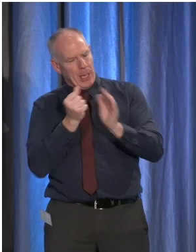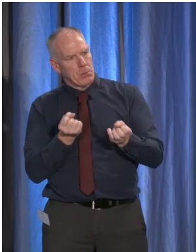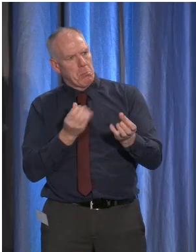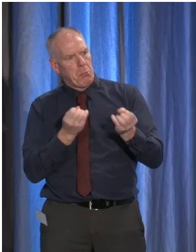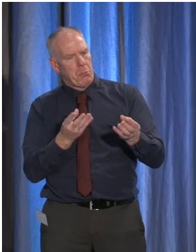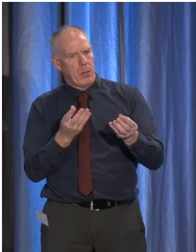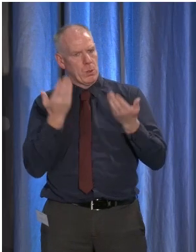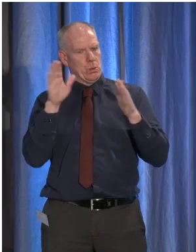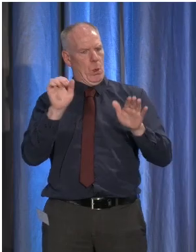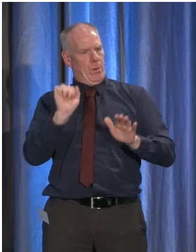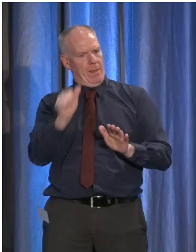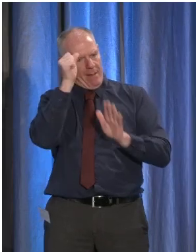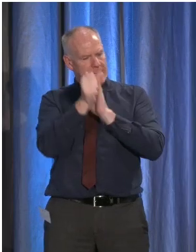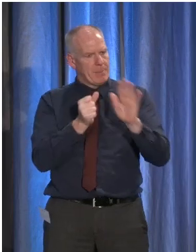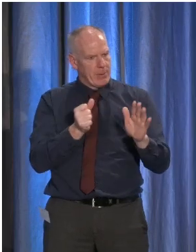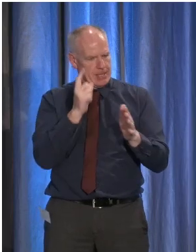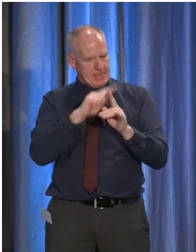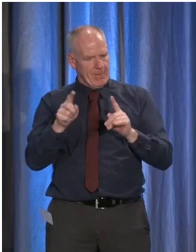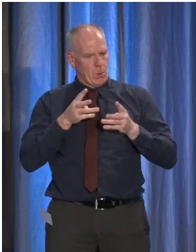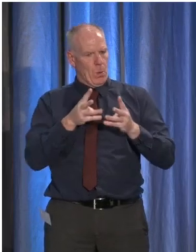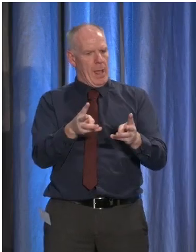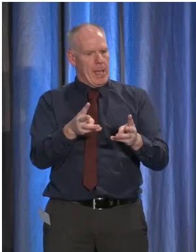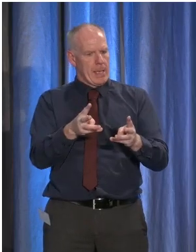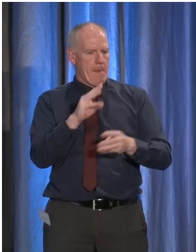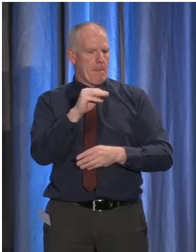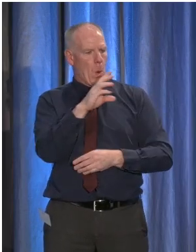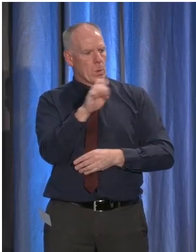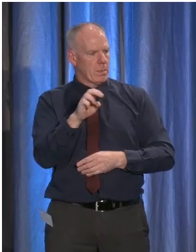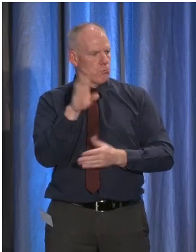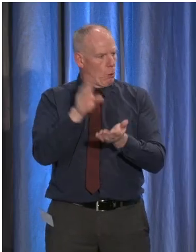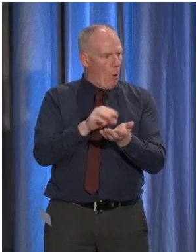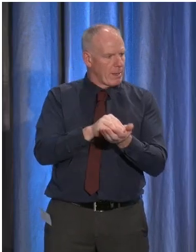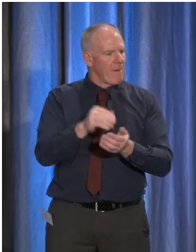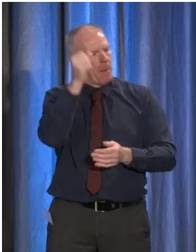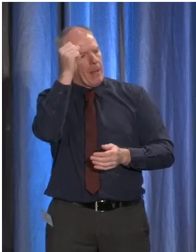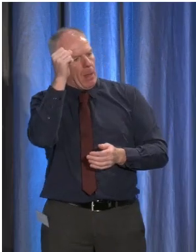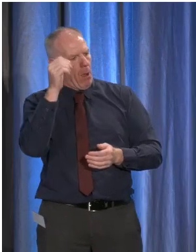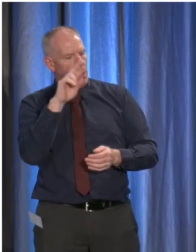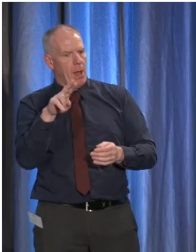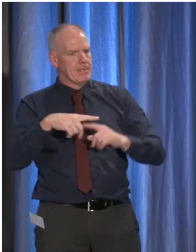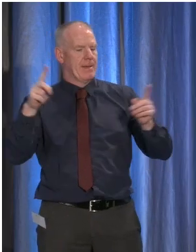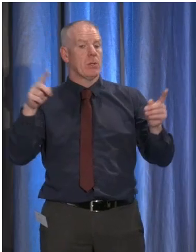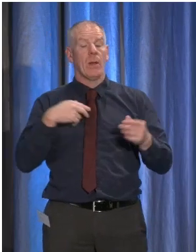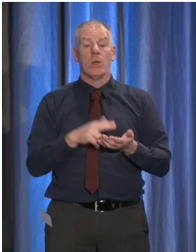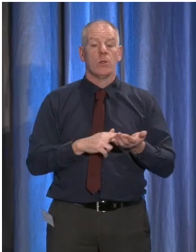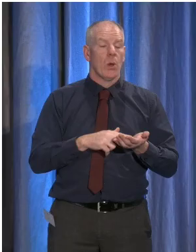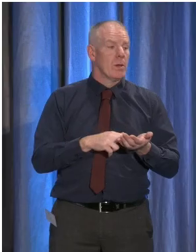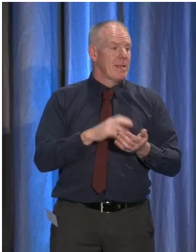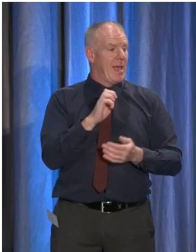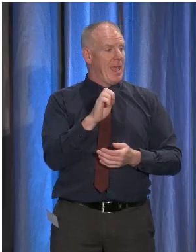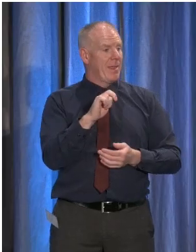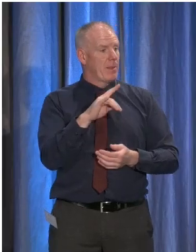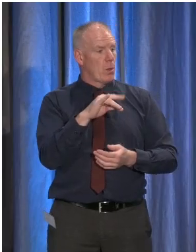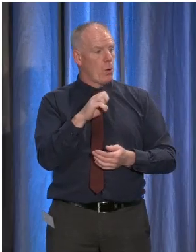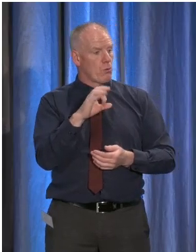representing experience, and modes of communicating or recording experience that they were familiar with. So we went with